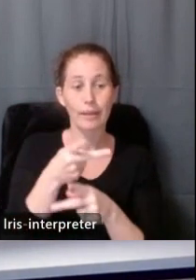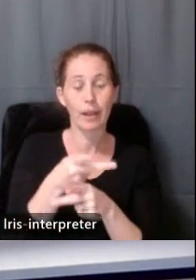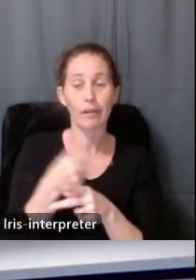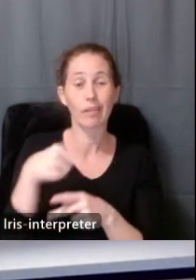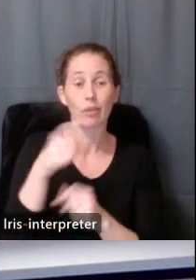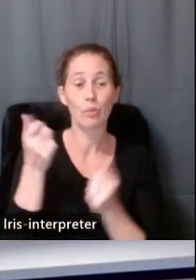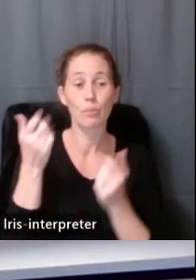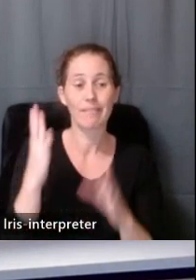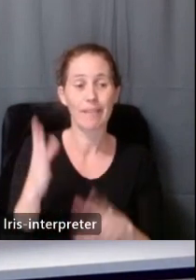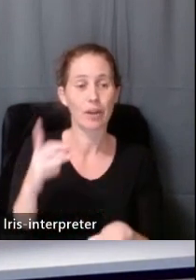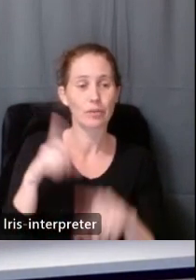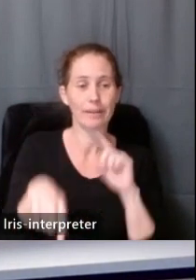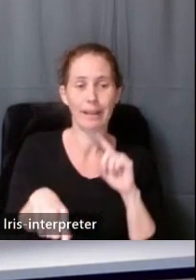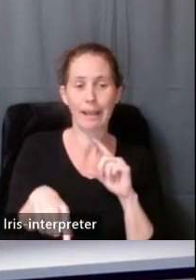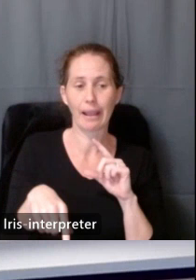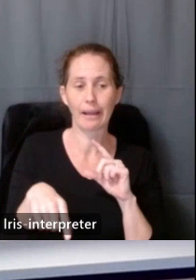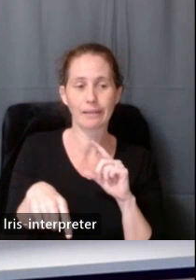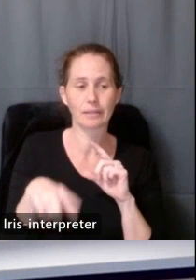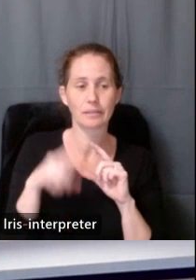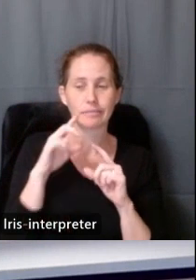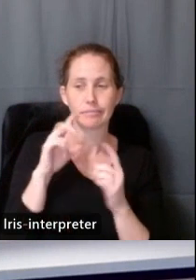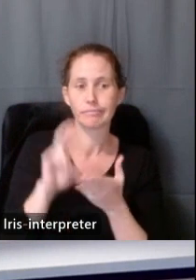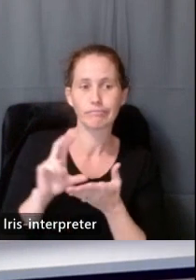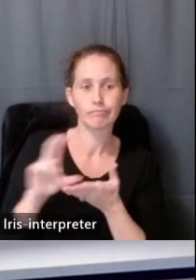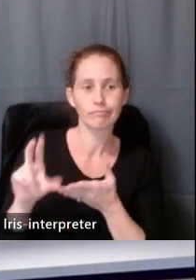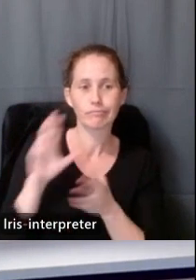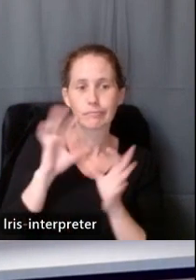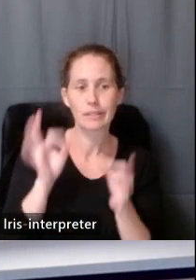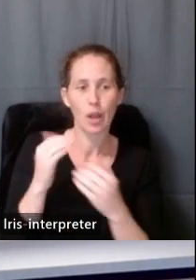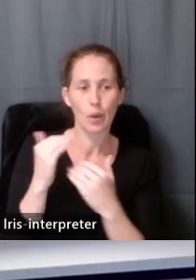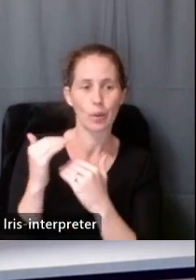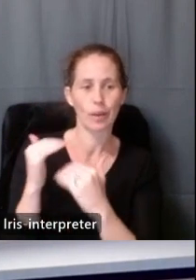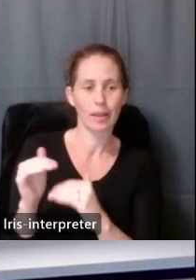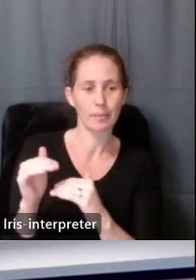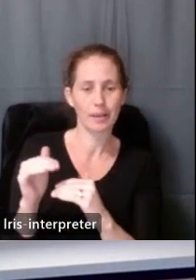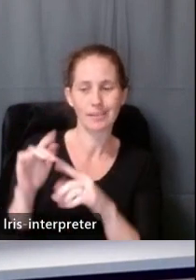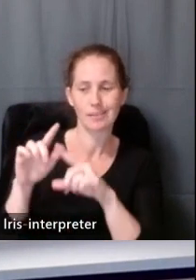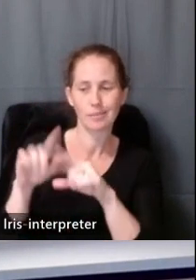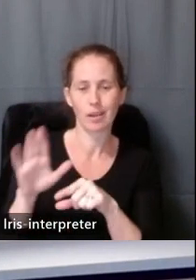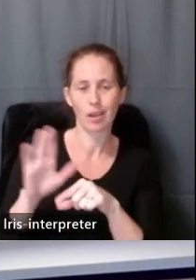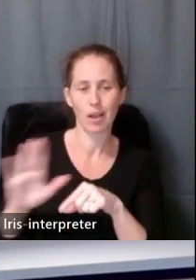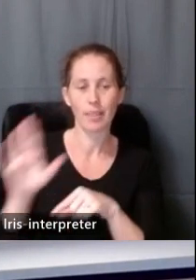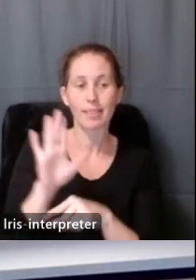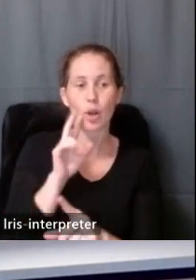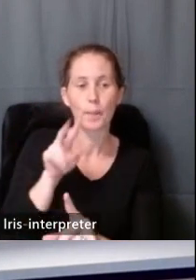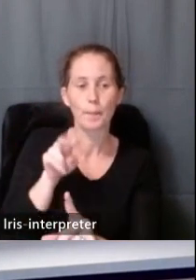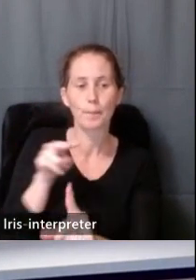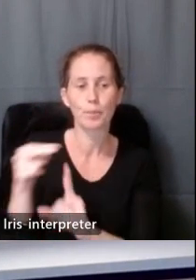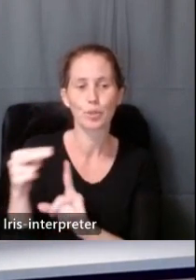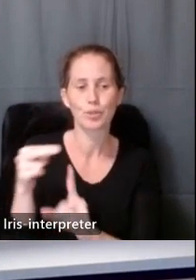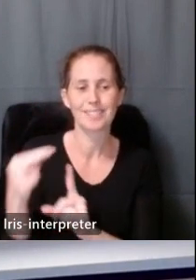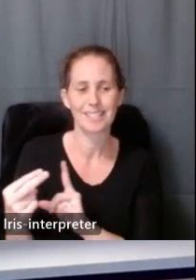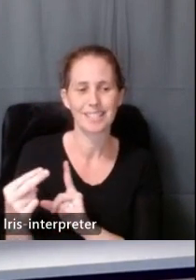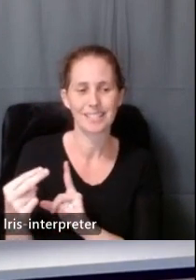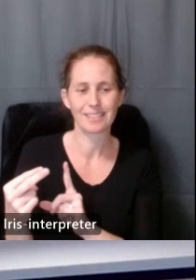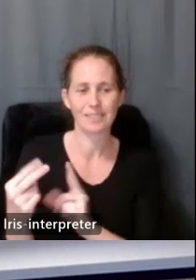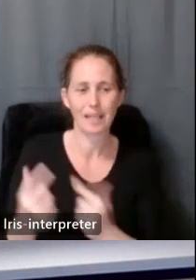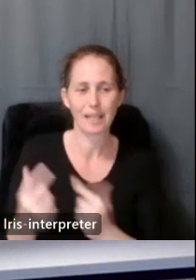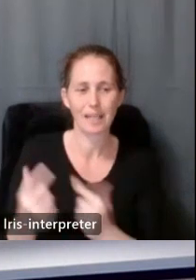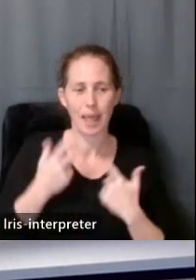providers cannot make allocation decisions based upon their perceived